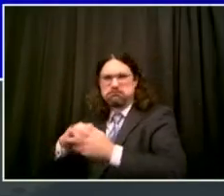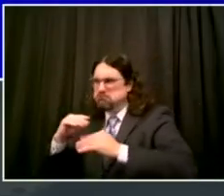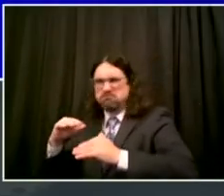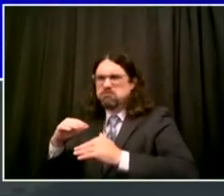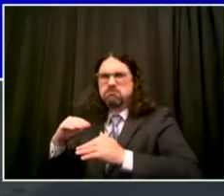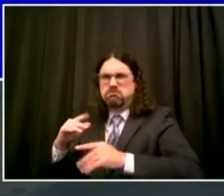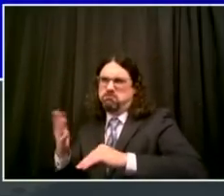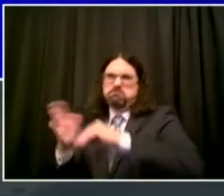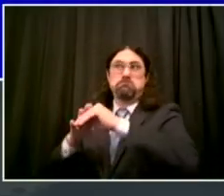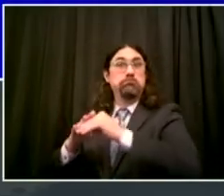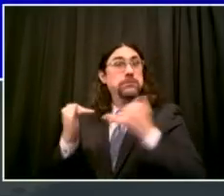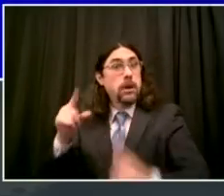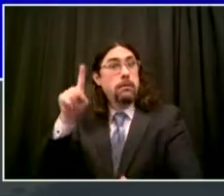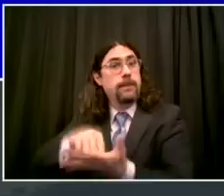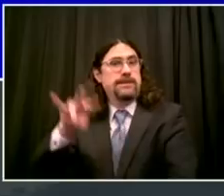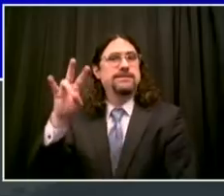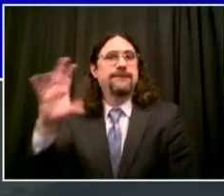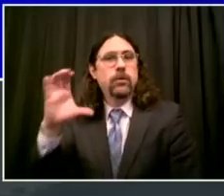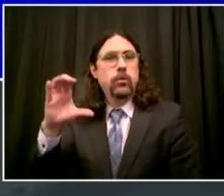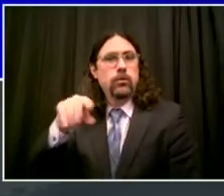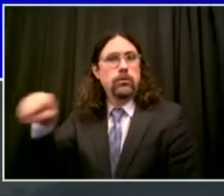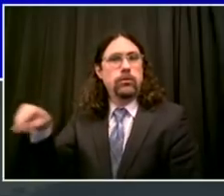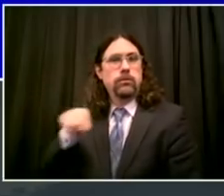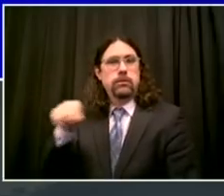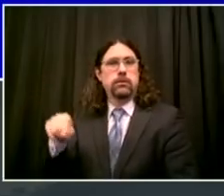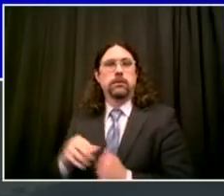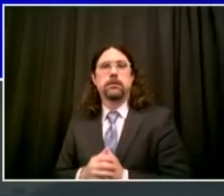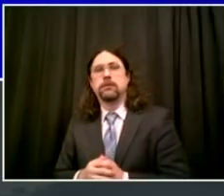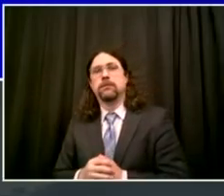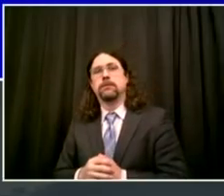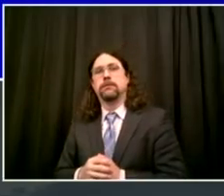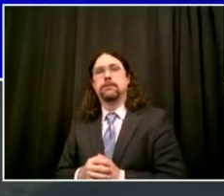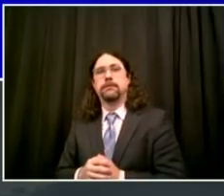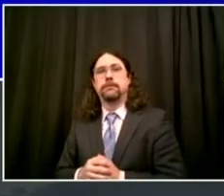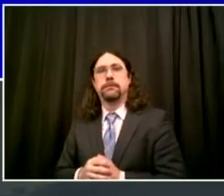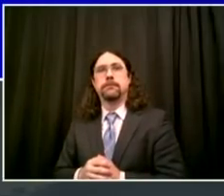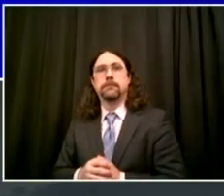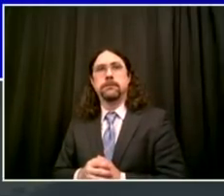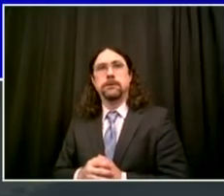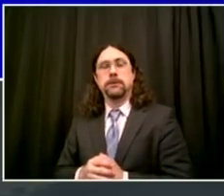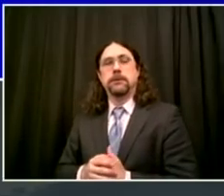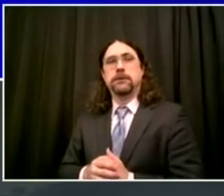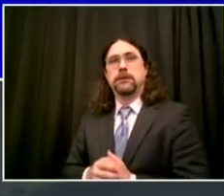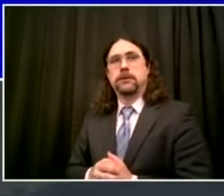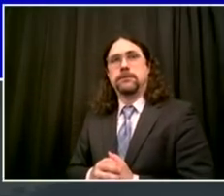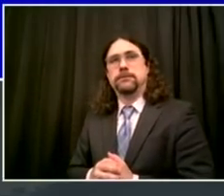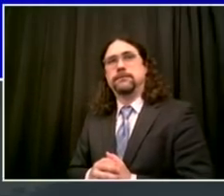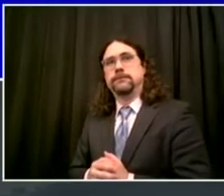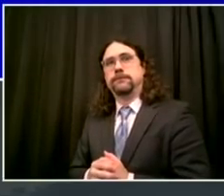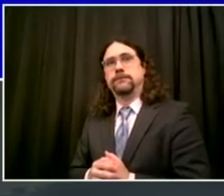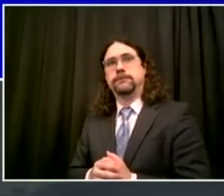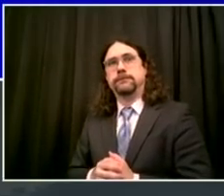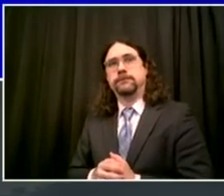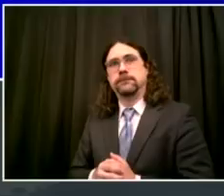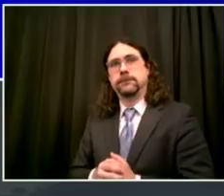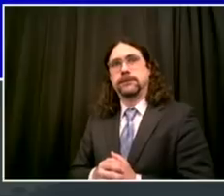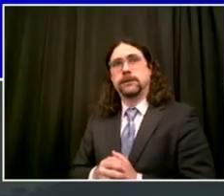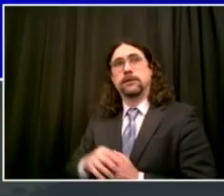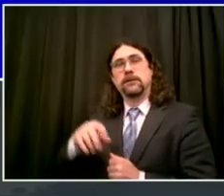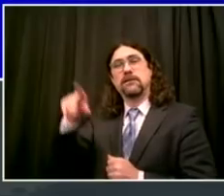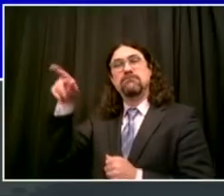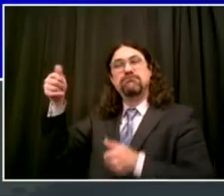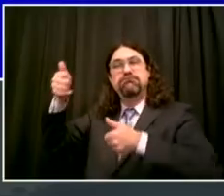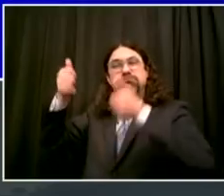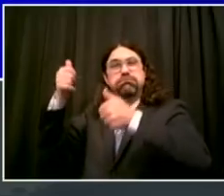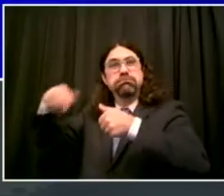many good people have put together this effort. It has been based in health and hospitals with tremendous support